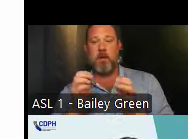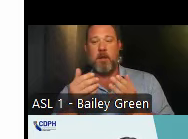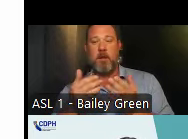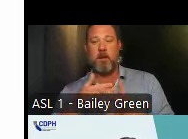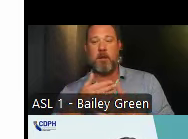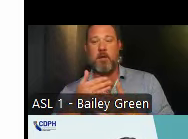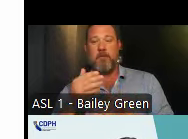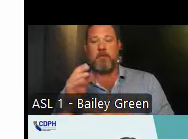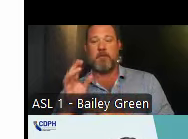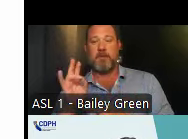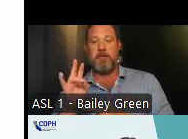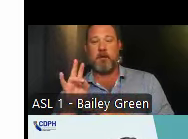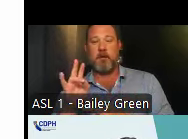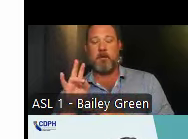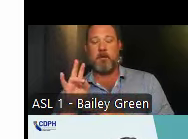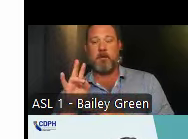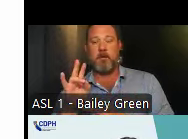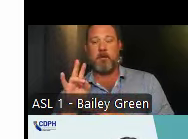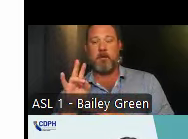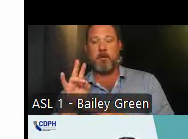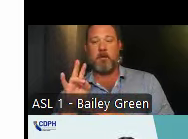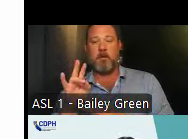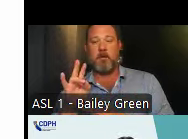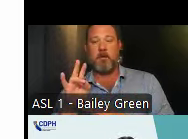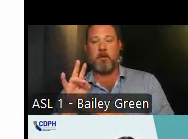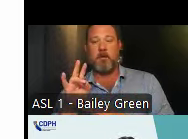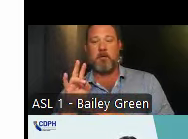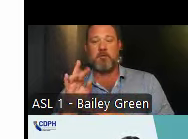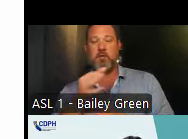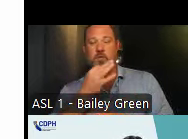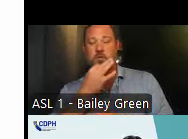of 7 sometime in the near future.